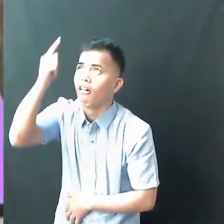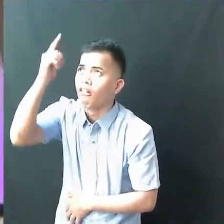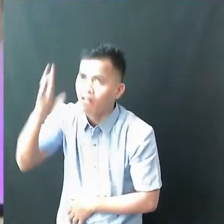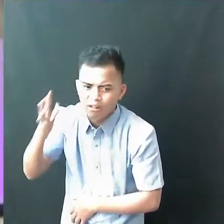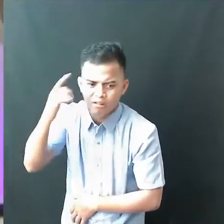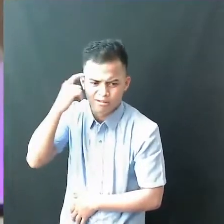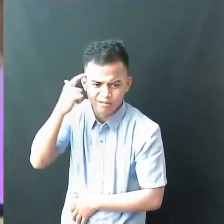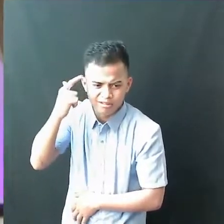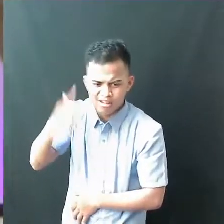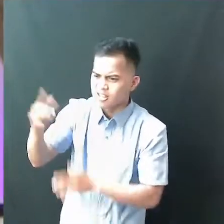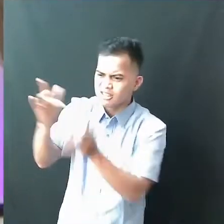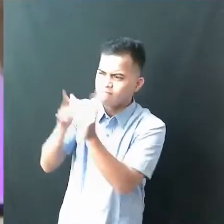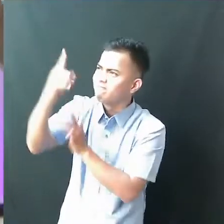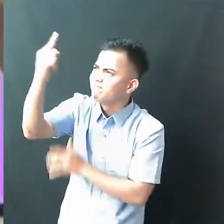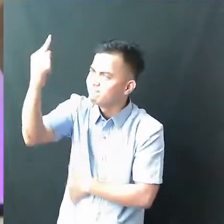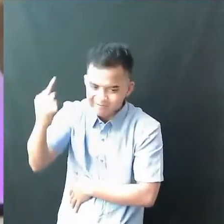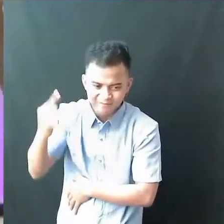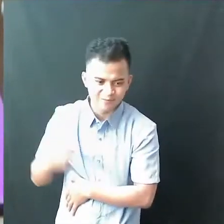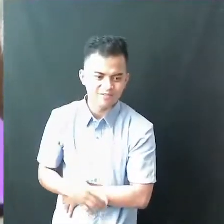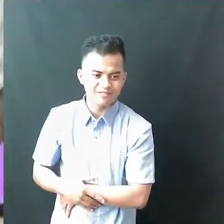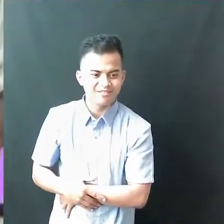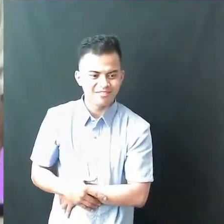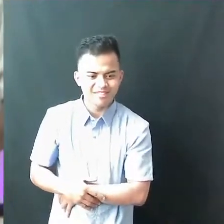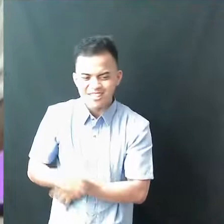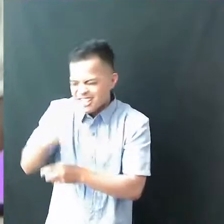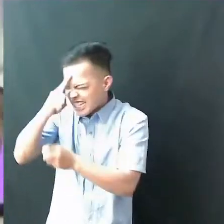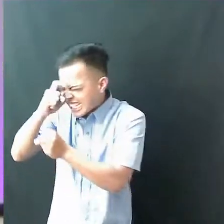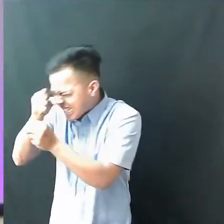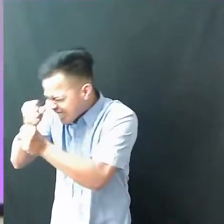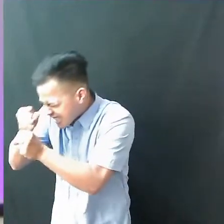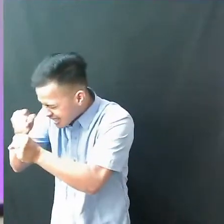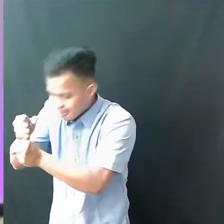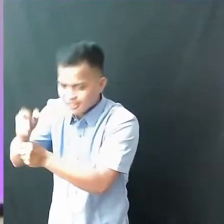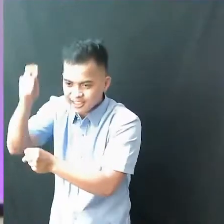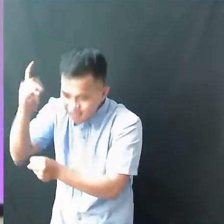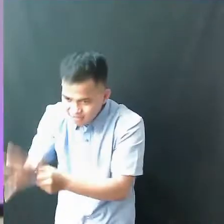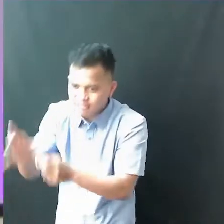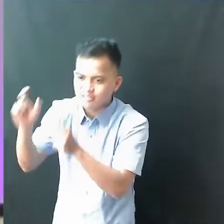out. Hold fast to the word of God.